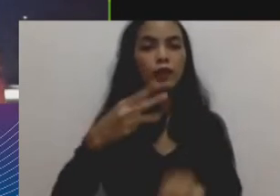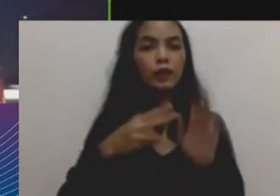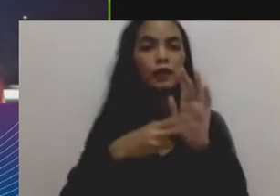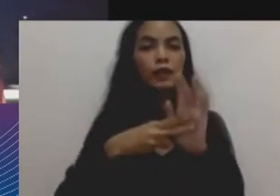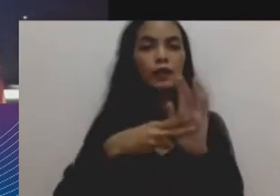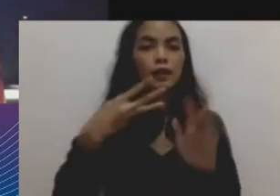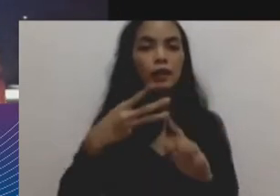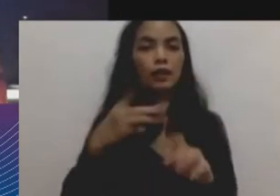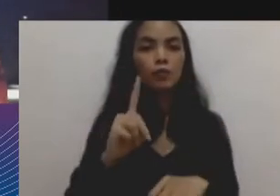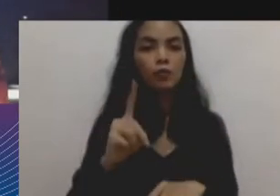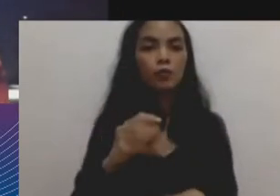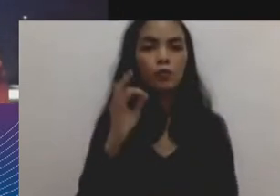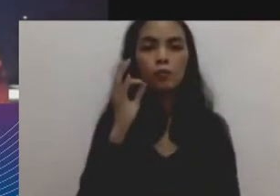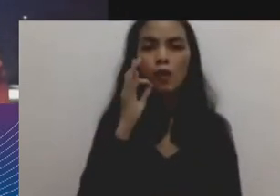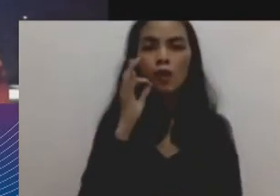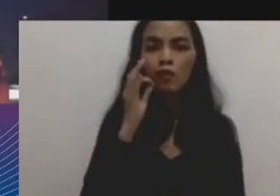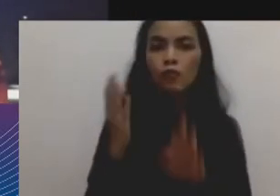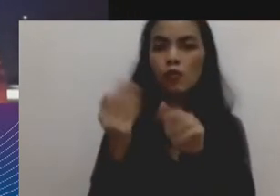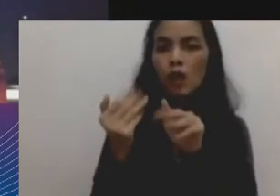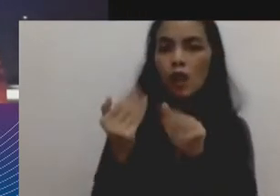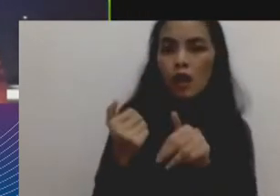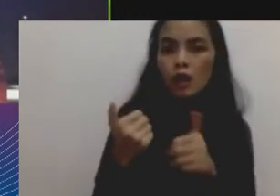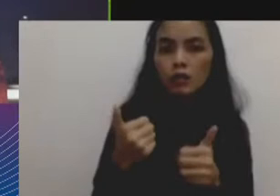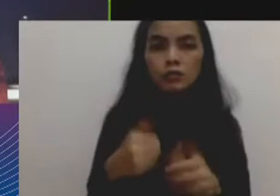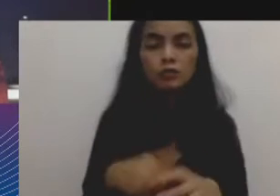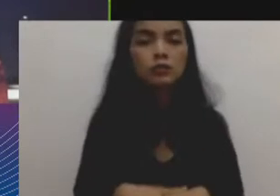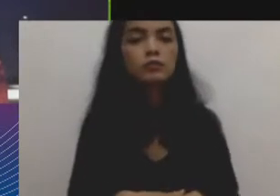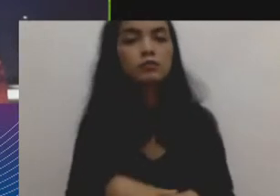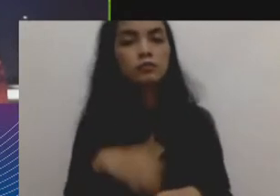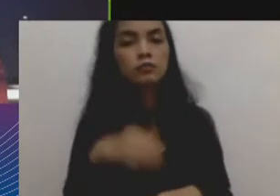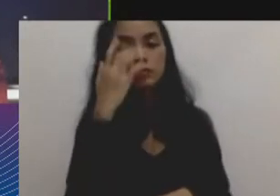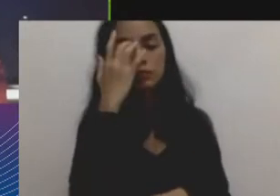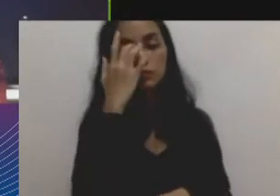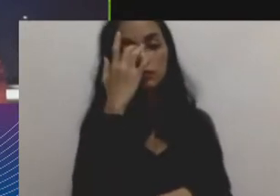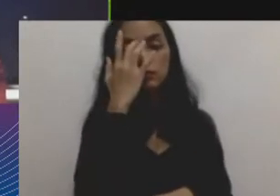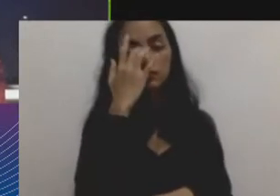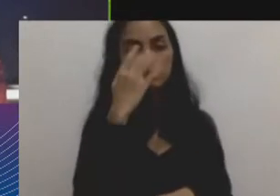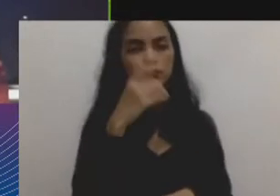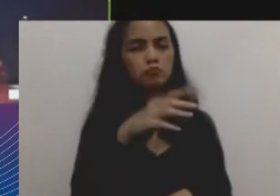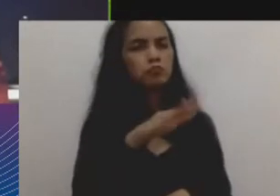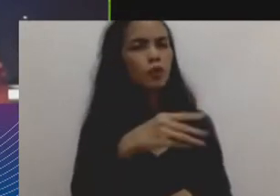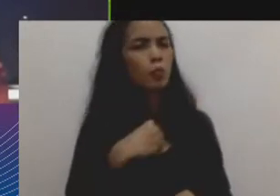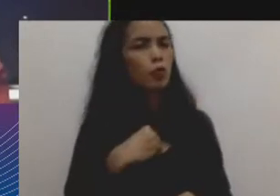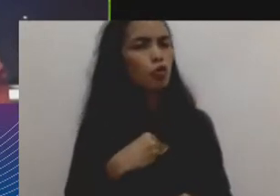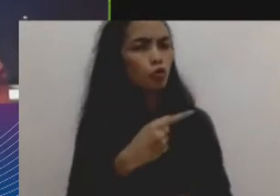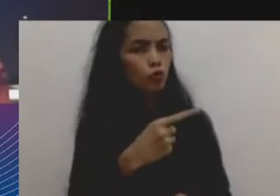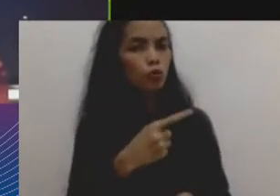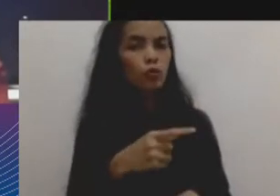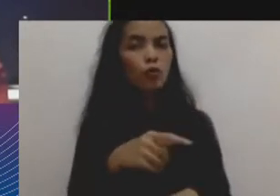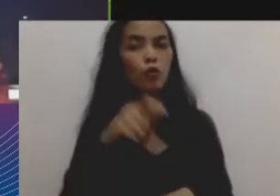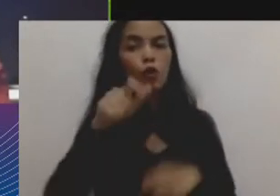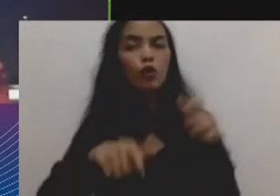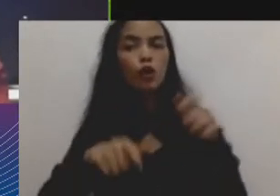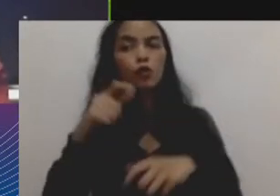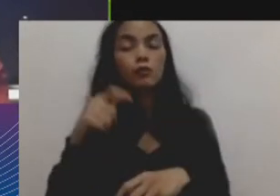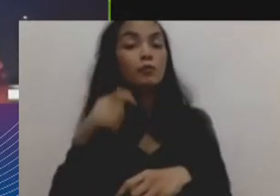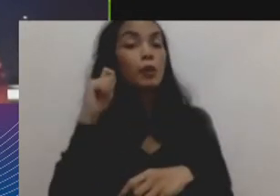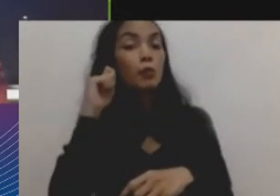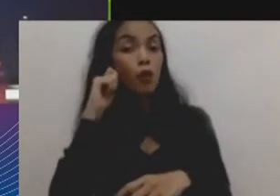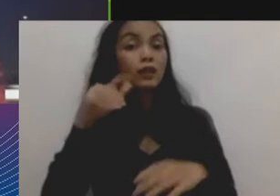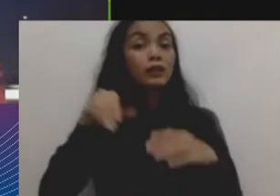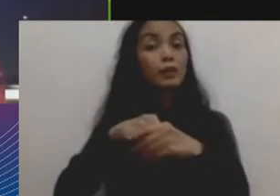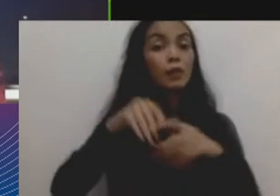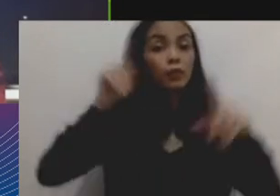Sorry, ulang lagi soalnya agak begini, coba ulang lagi. Do you think that the higher percentage of women in politics